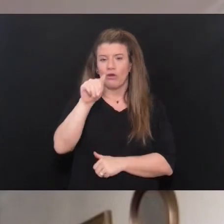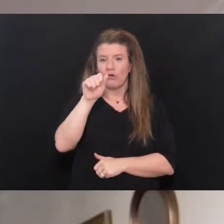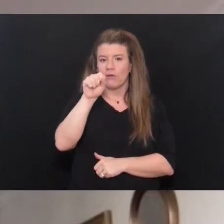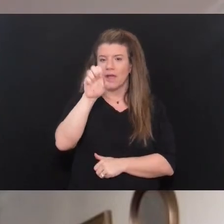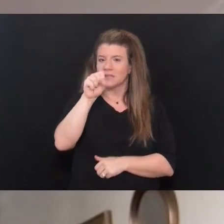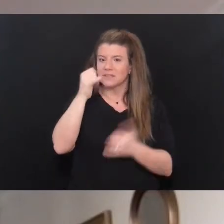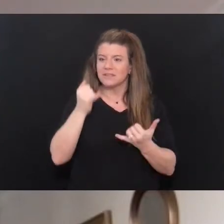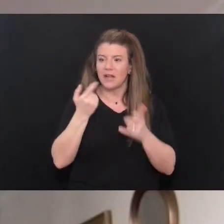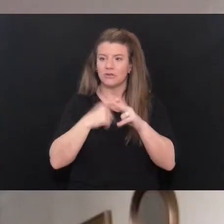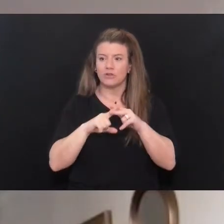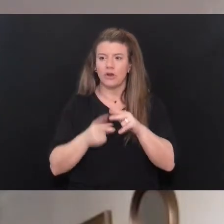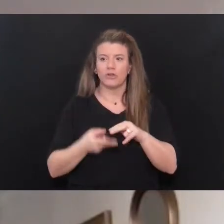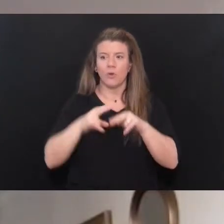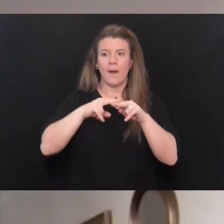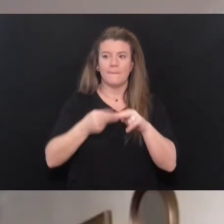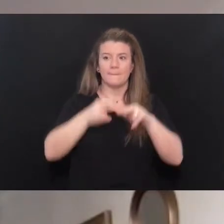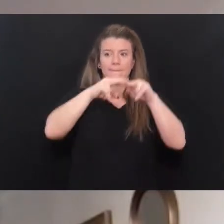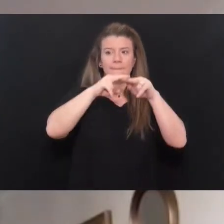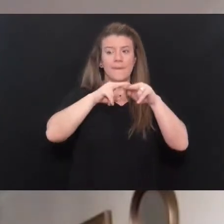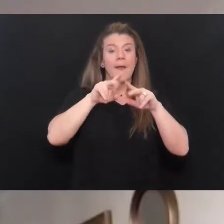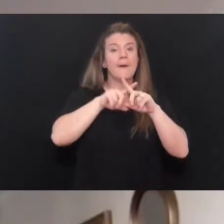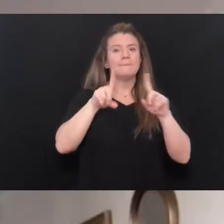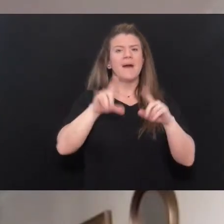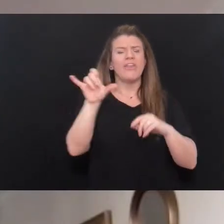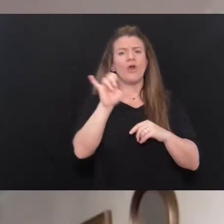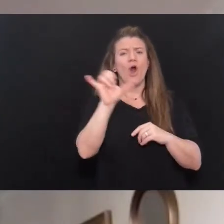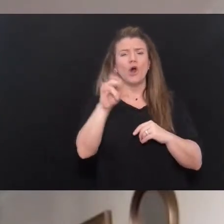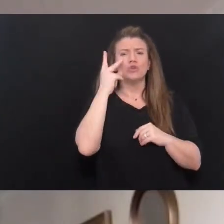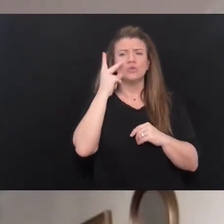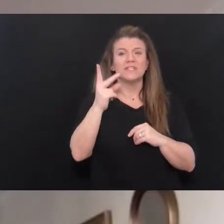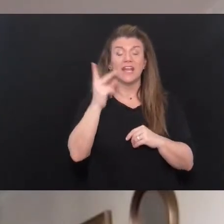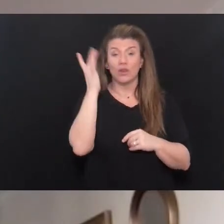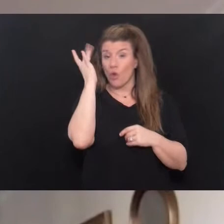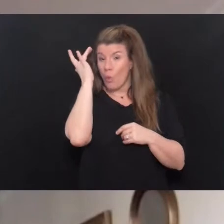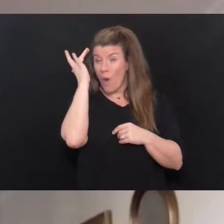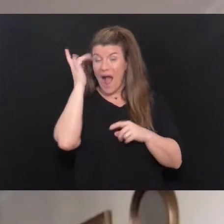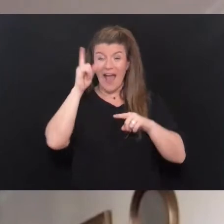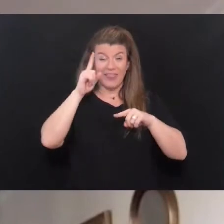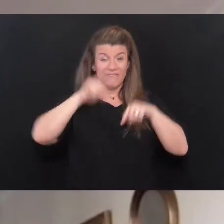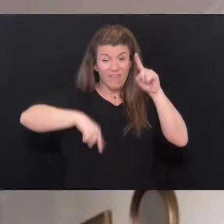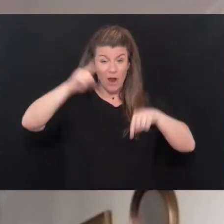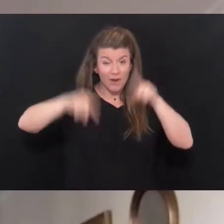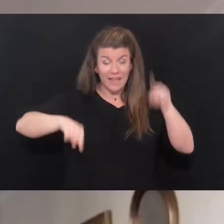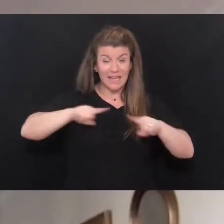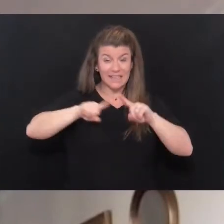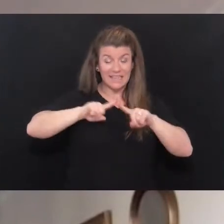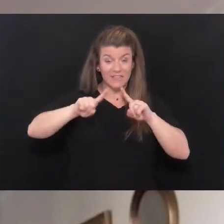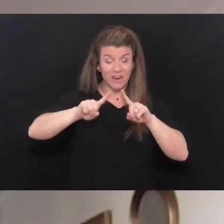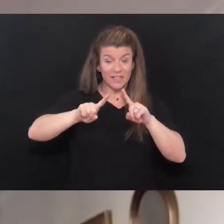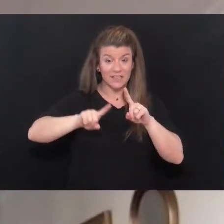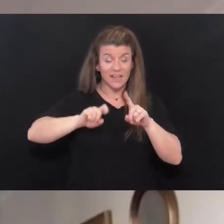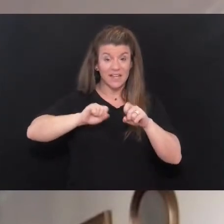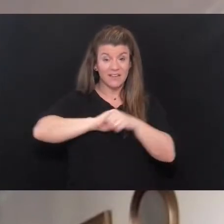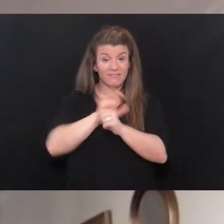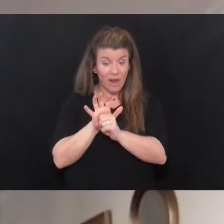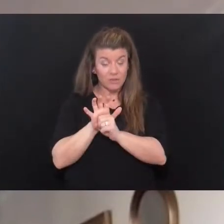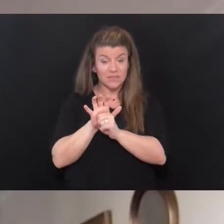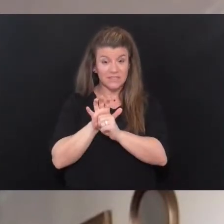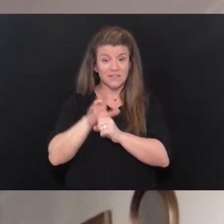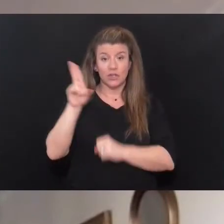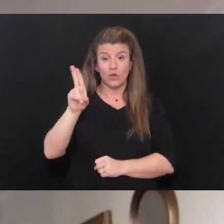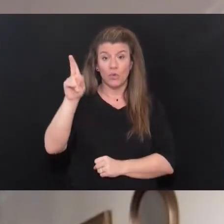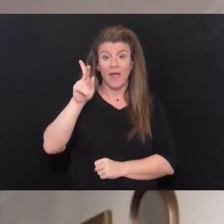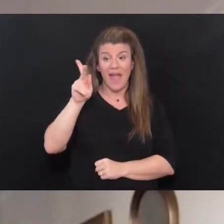go up, but also they're seeing that because the variant viruses, particularly the United Kingdom